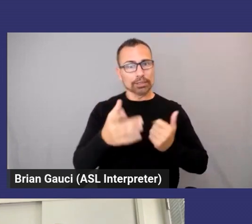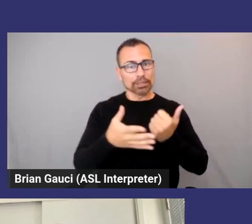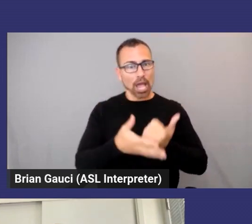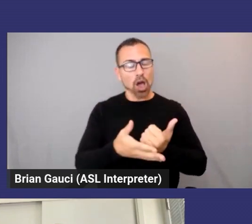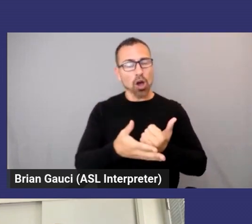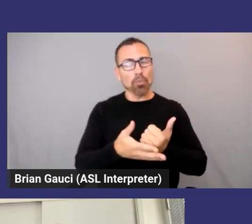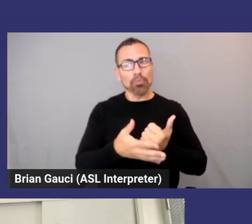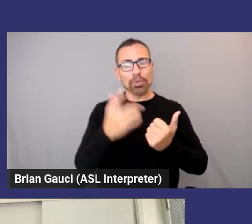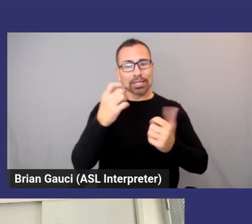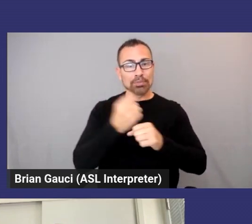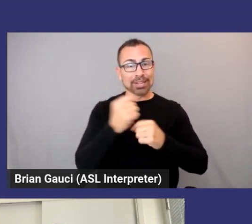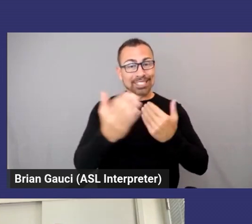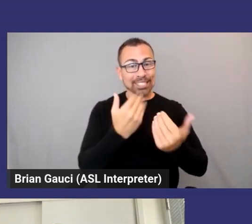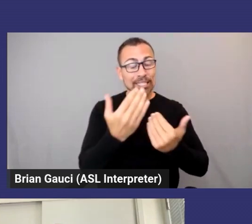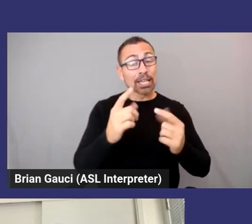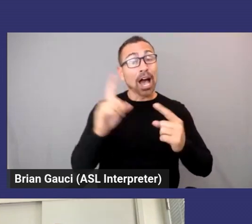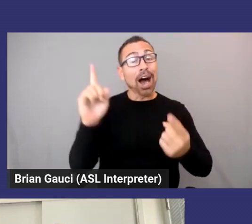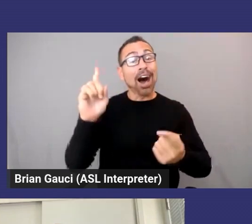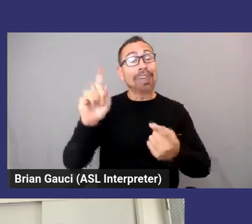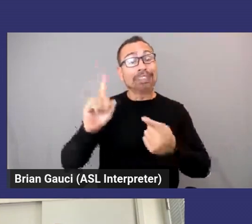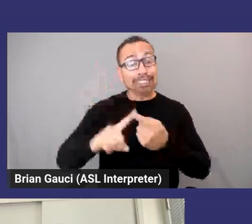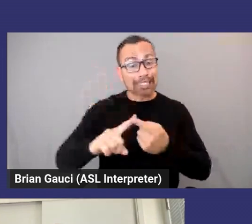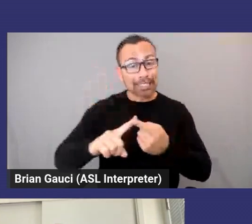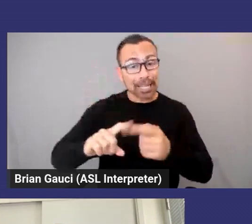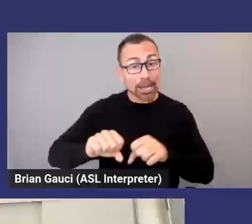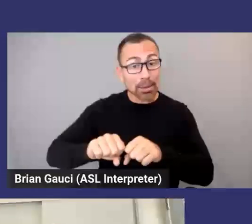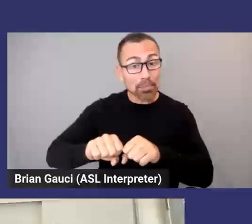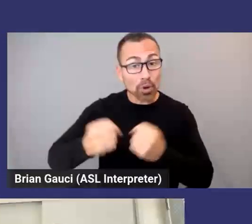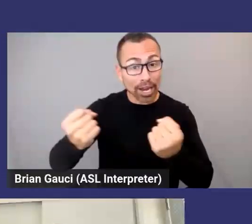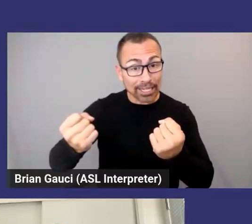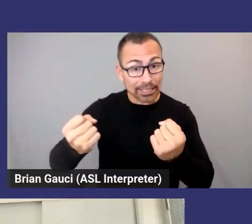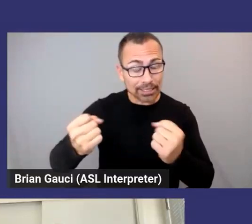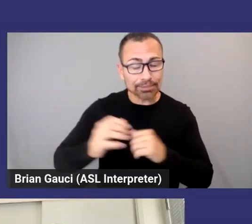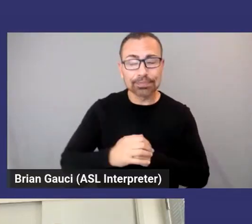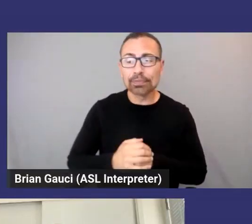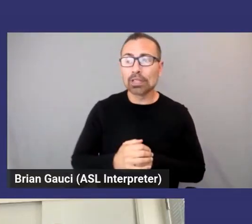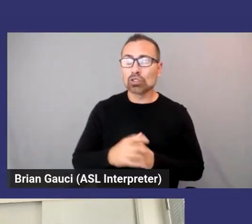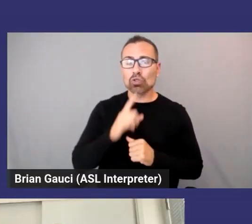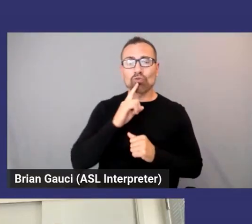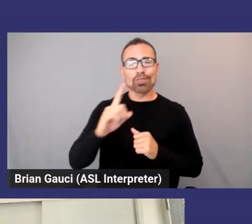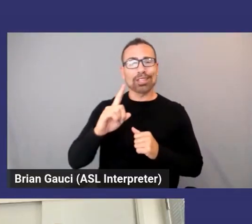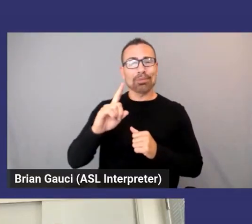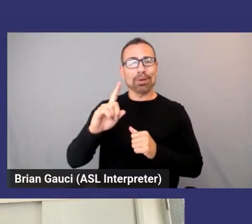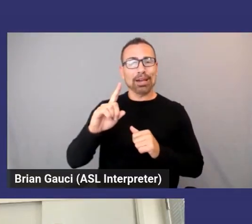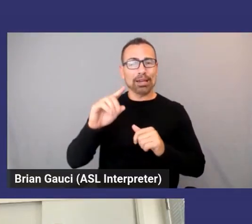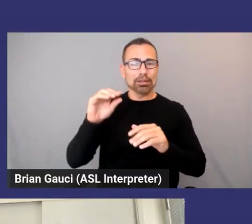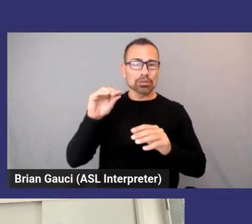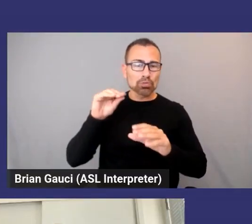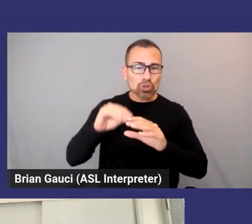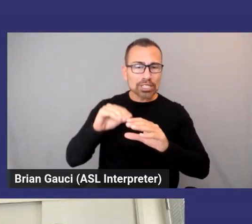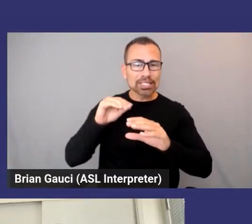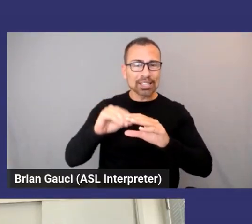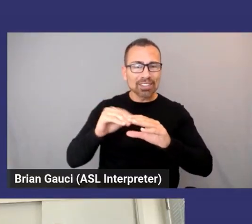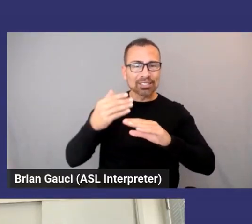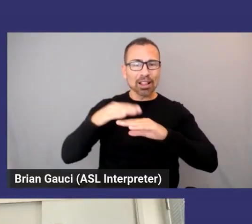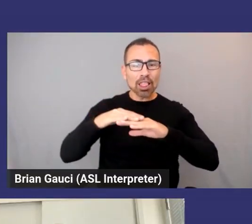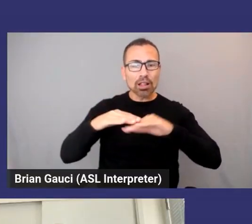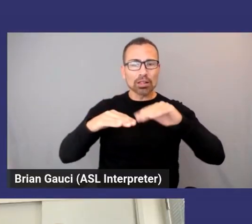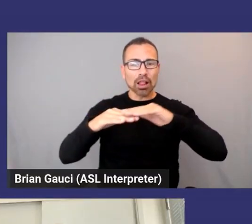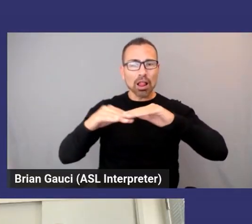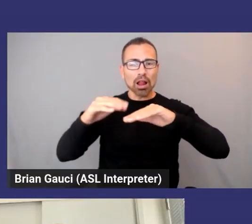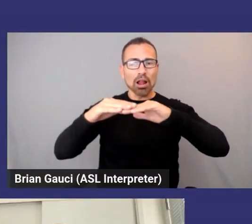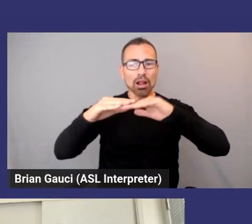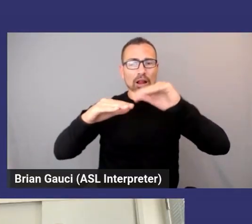got to go back to. And so by kind of smushing this stuff in so that it's providing a lot of those layers into one